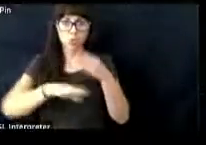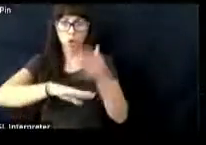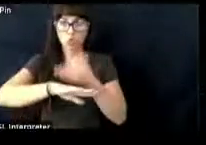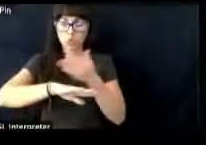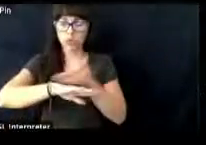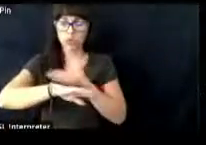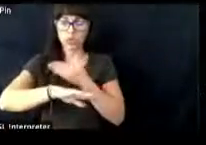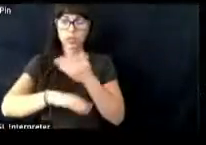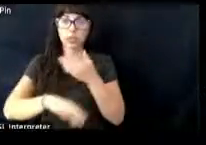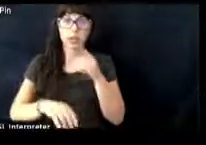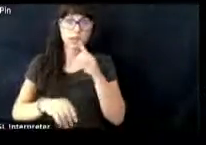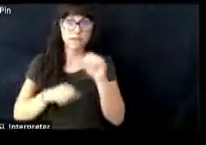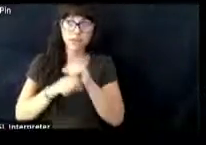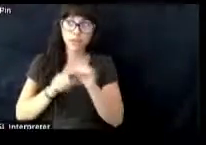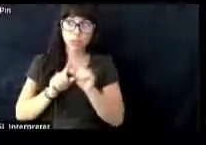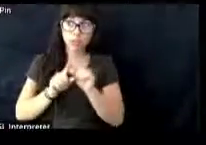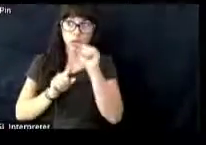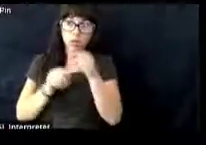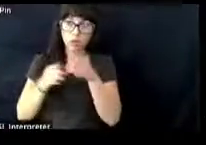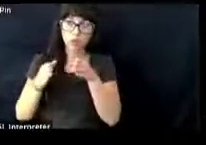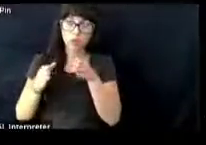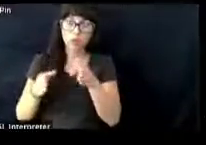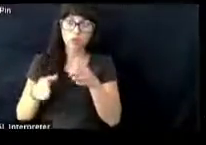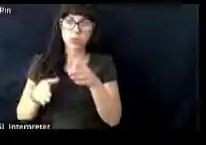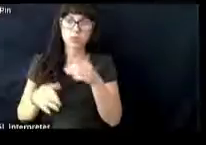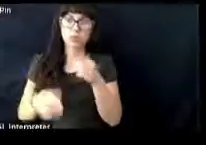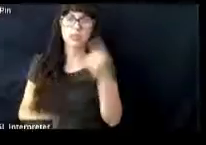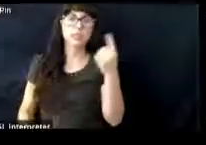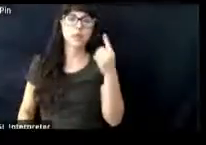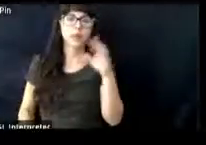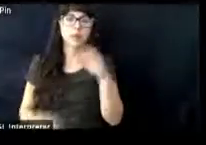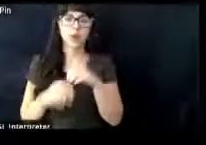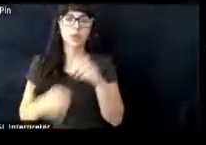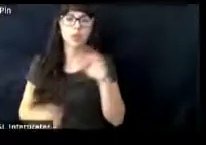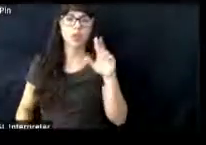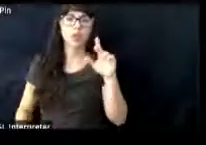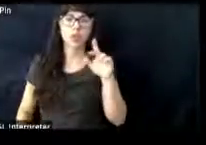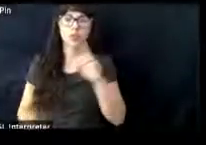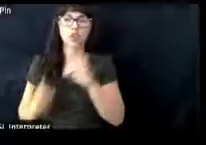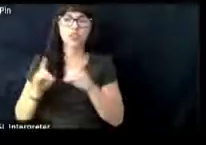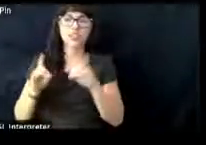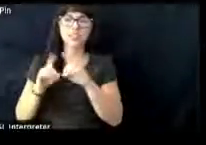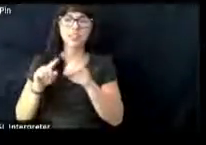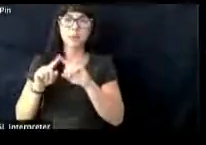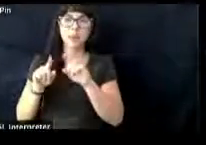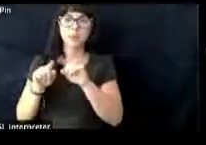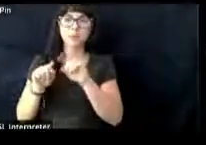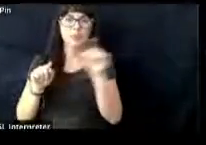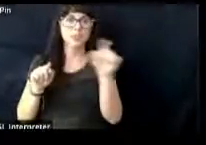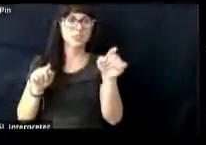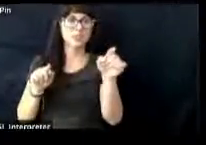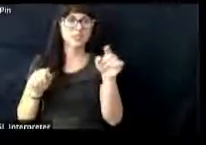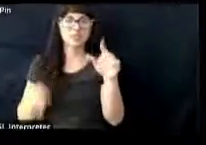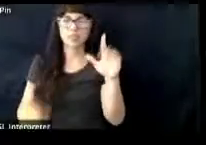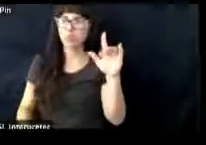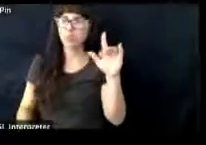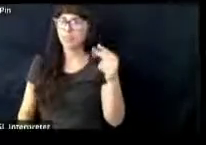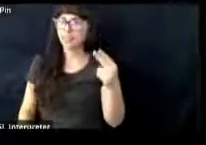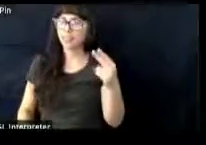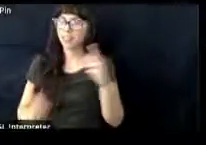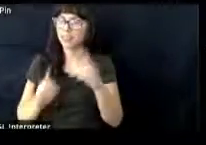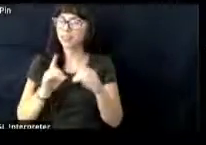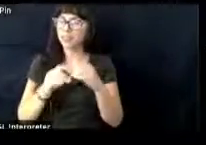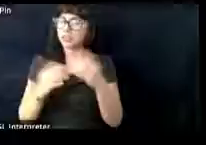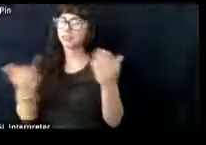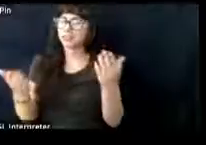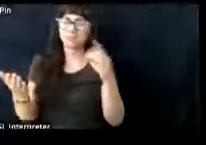street, you could have somebody in the 23rd district, and then across the street from that could be the 25th district. So I'd like